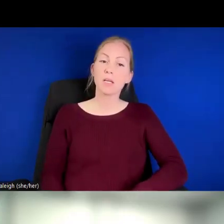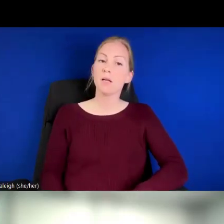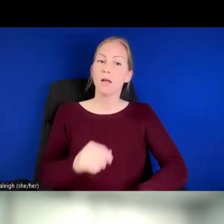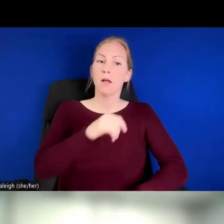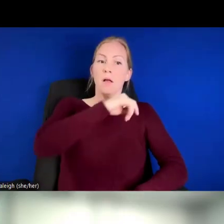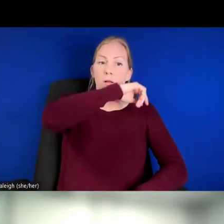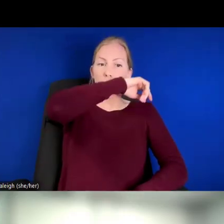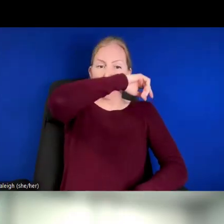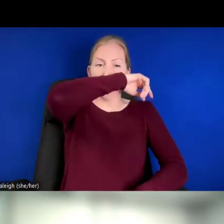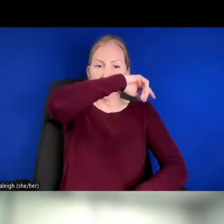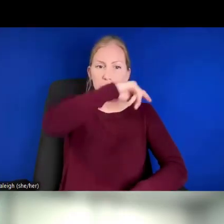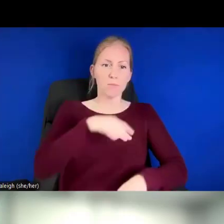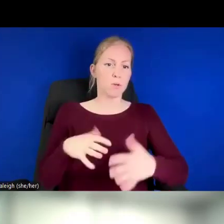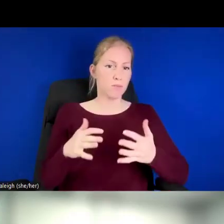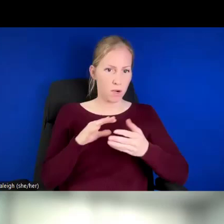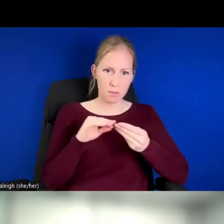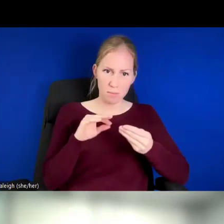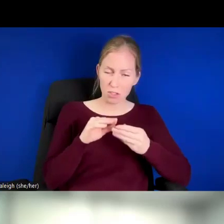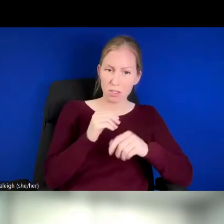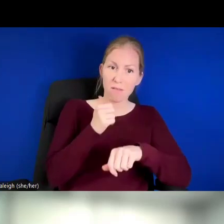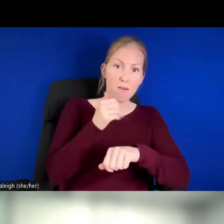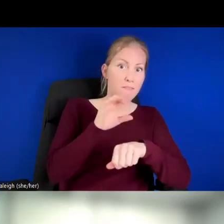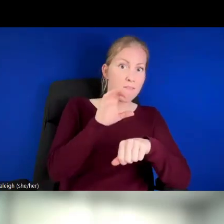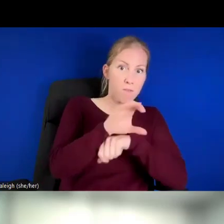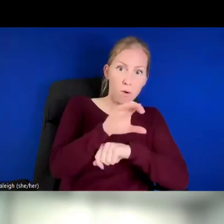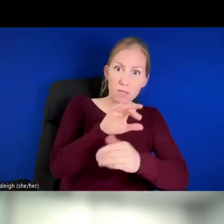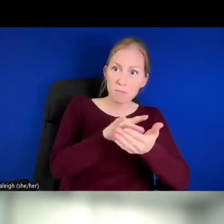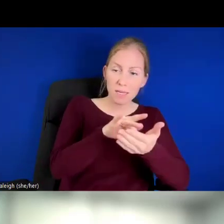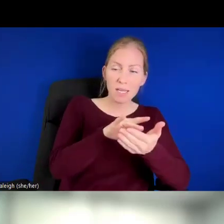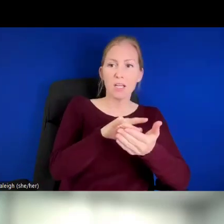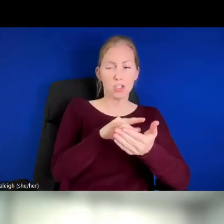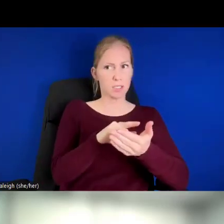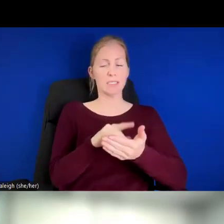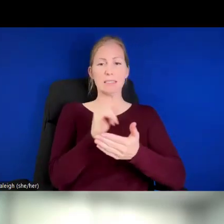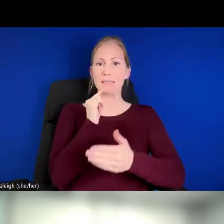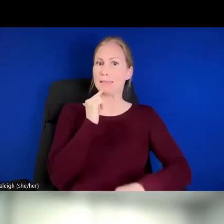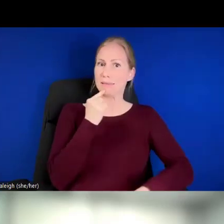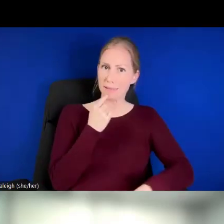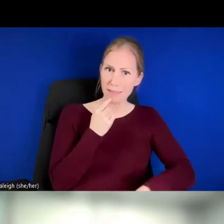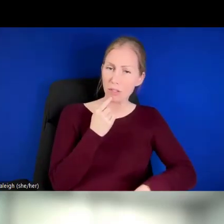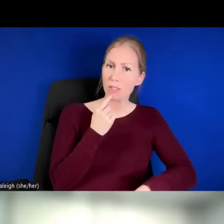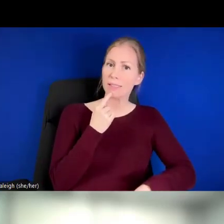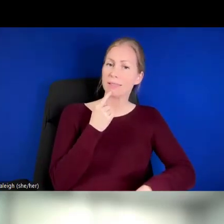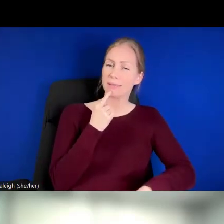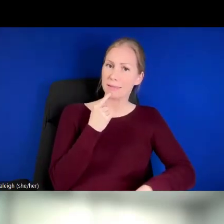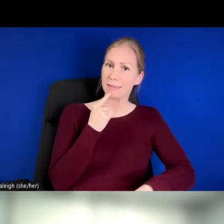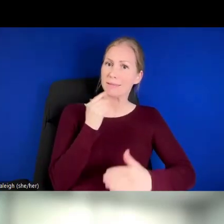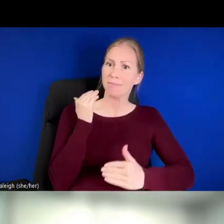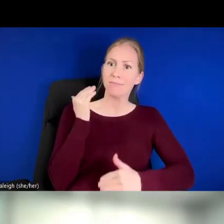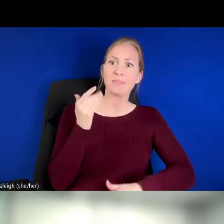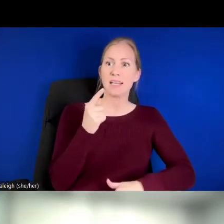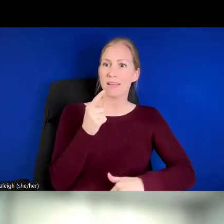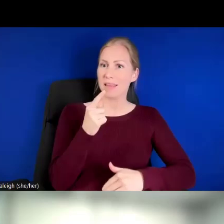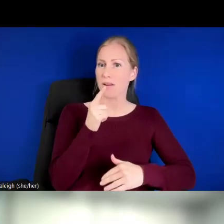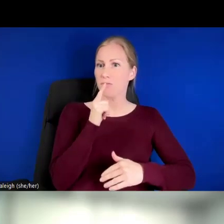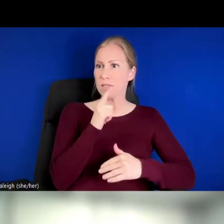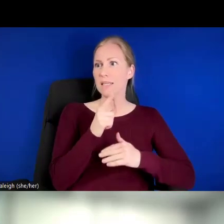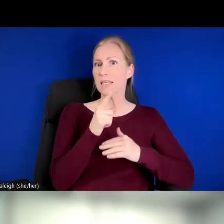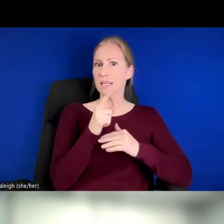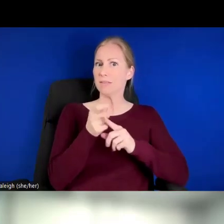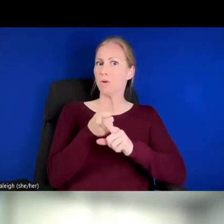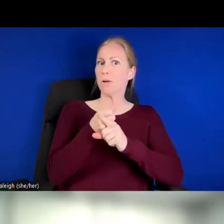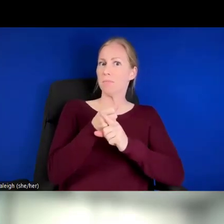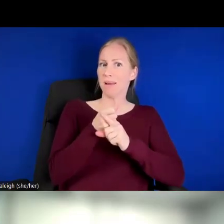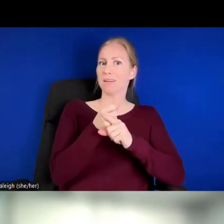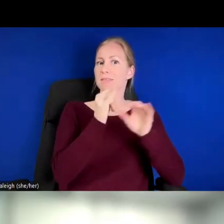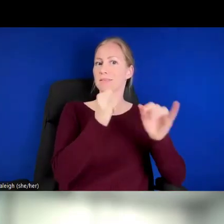forced medication is an extreme measure that implicates individual rights. Even